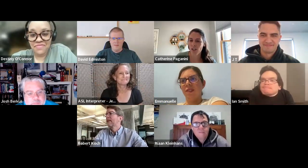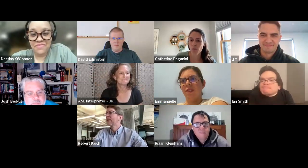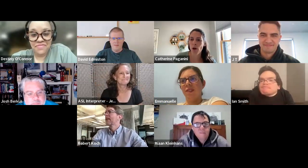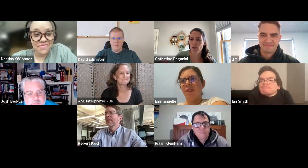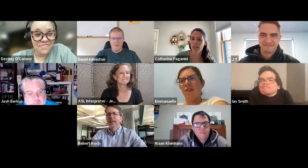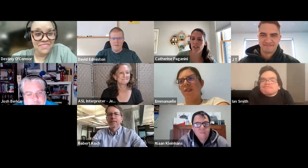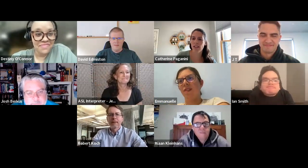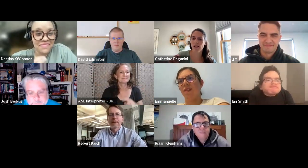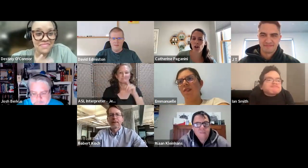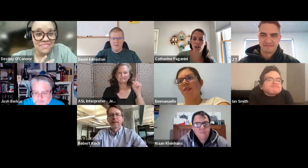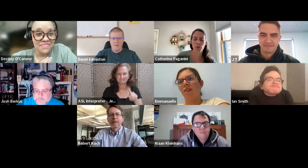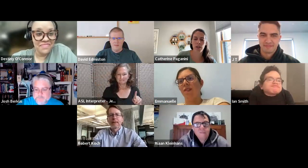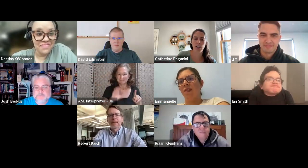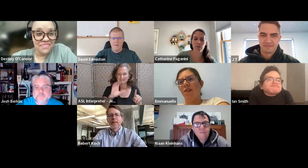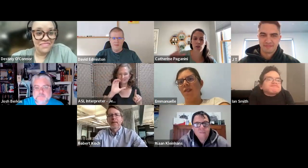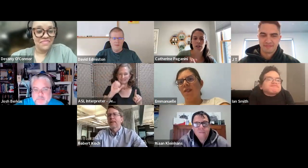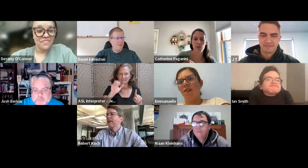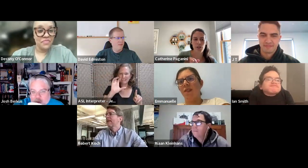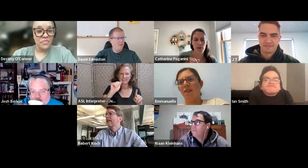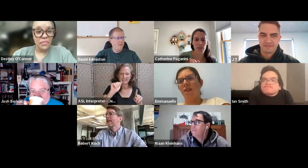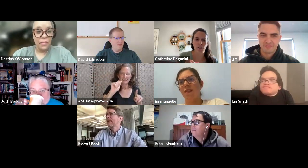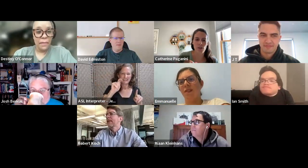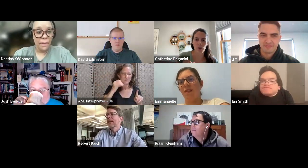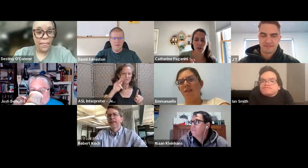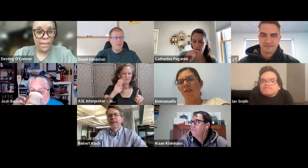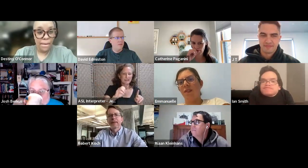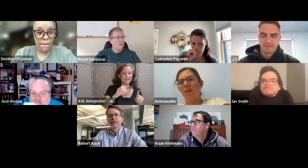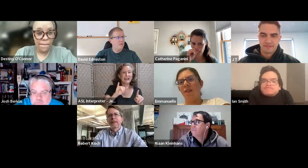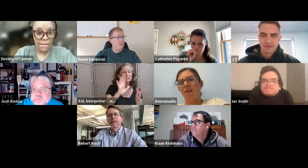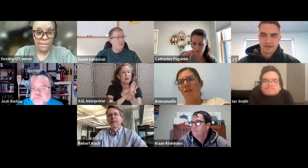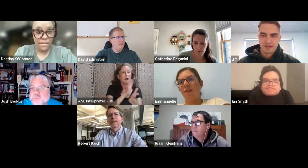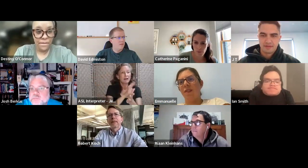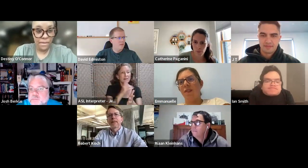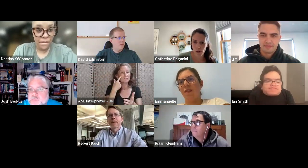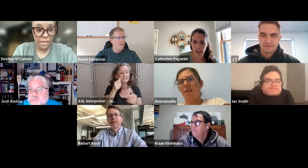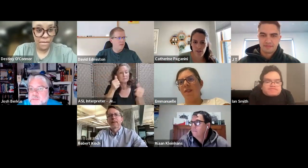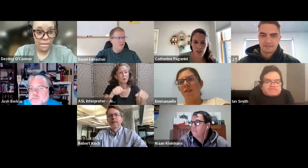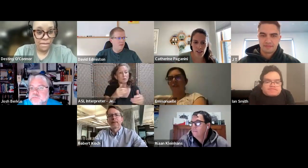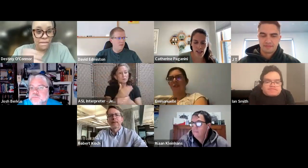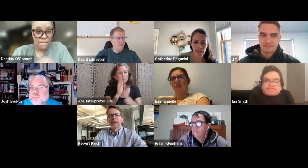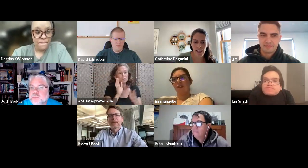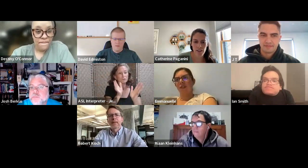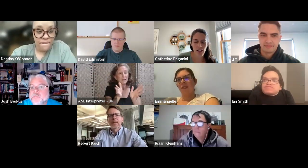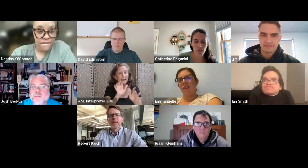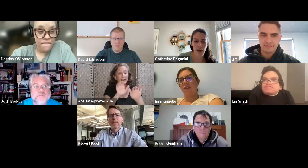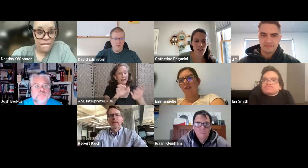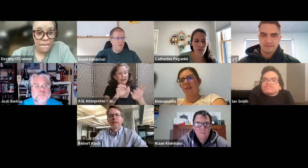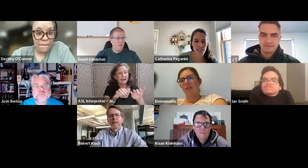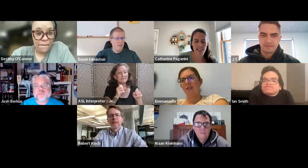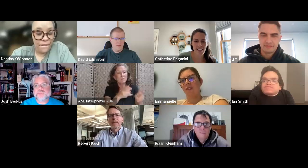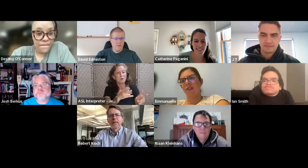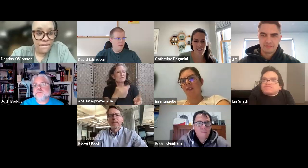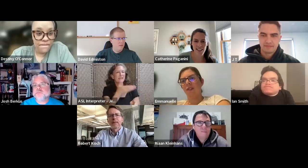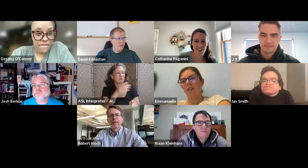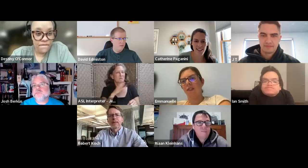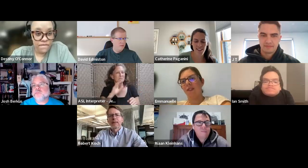Cool. And I just posted the doc where everyone introduced themselves. So you can have a look at that. And Rian, do you want to